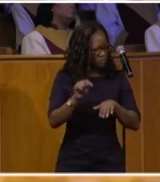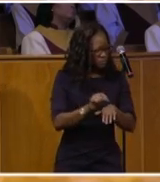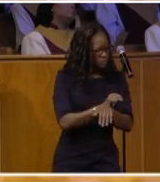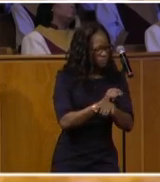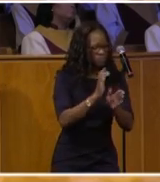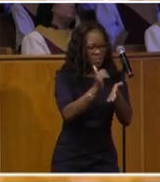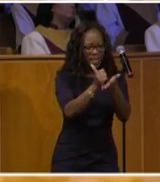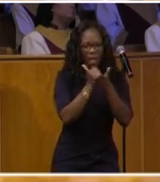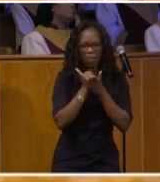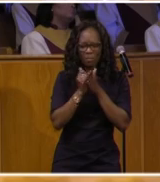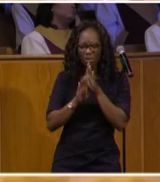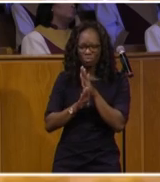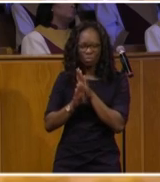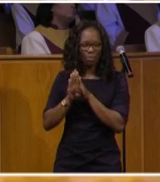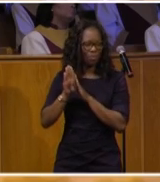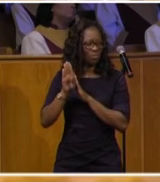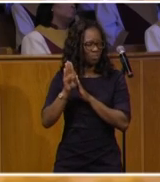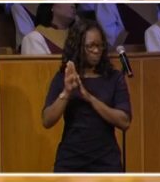helped me to grow.